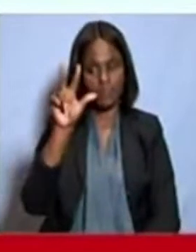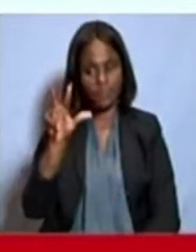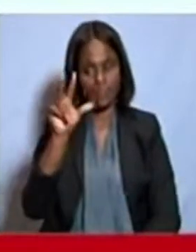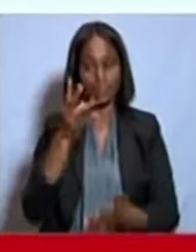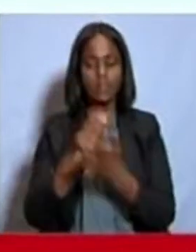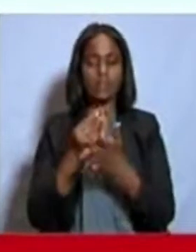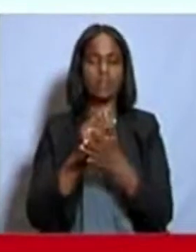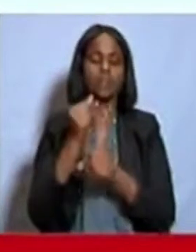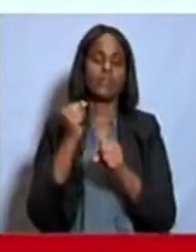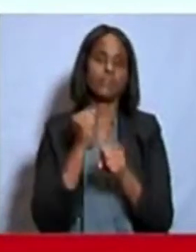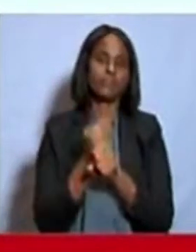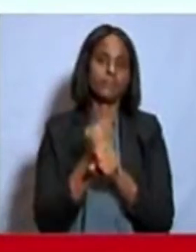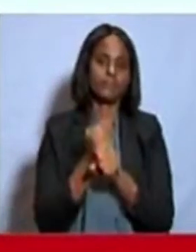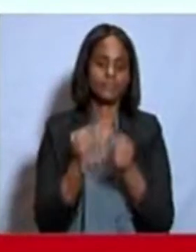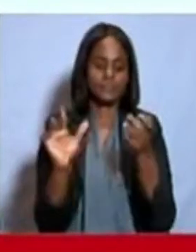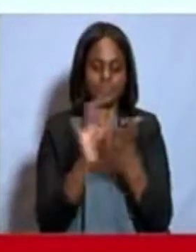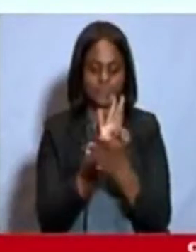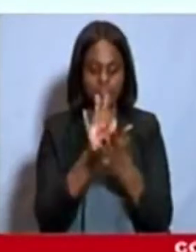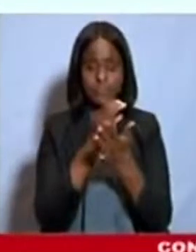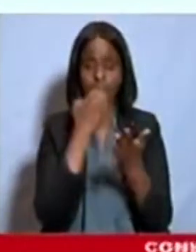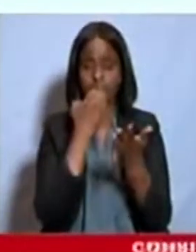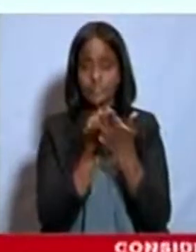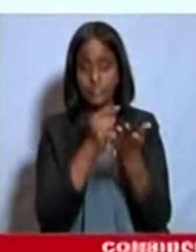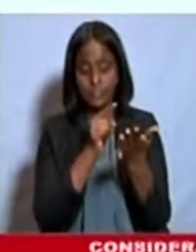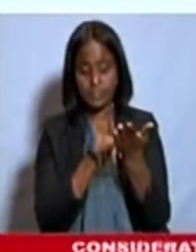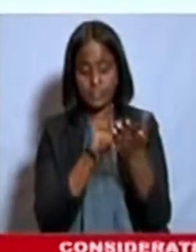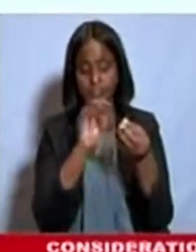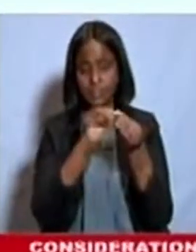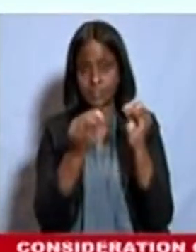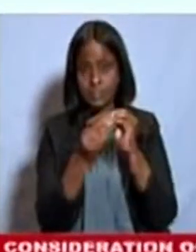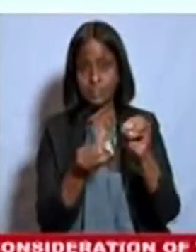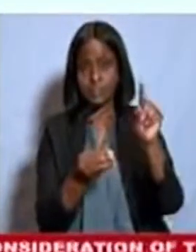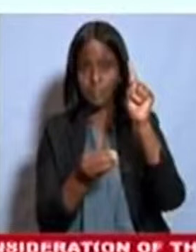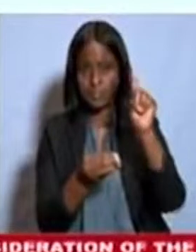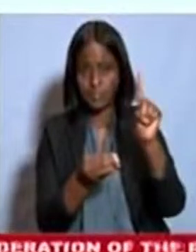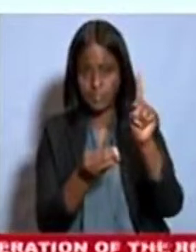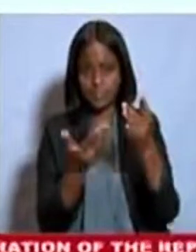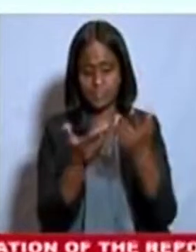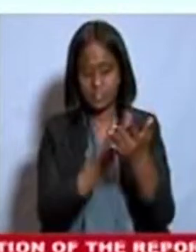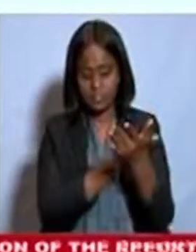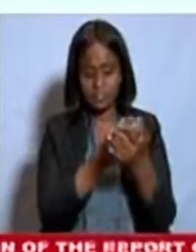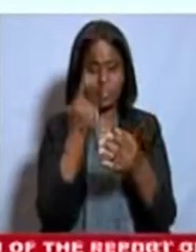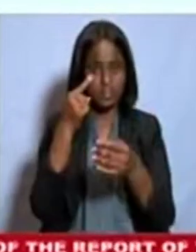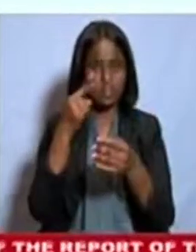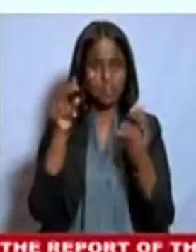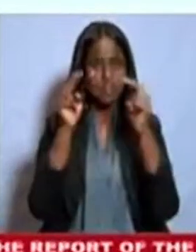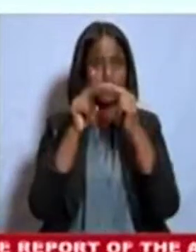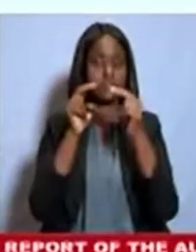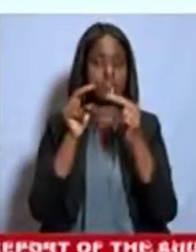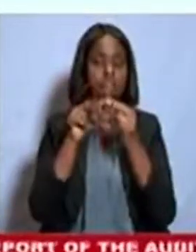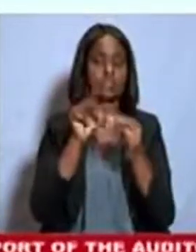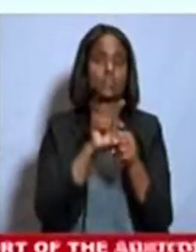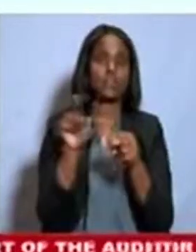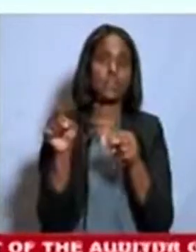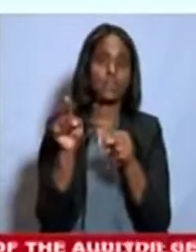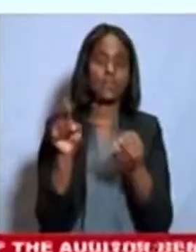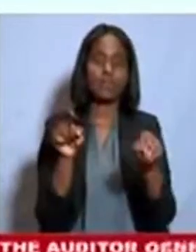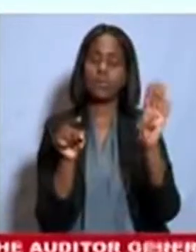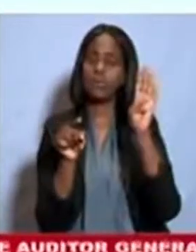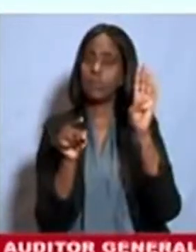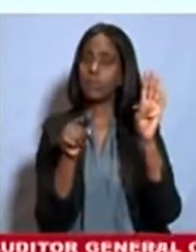year. Documentary evidence, Appendix 1, Ledger for outstanding contracts.